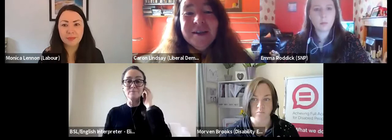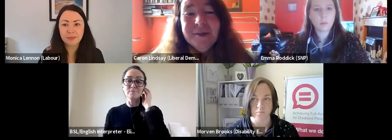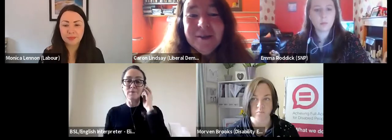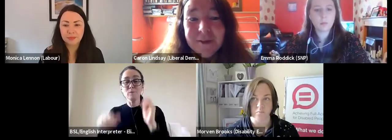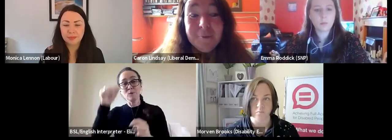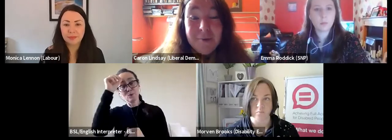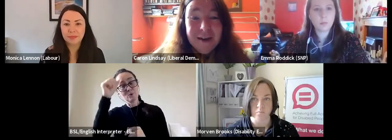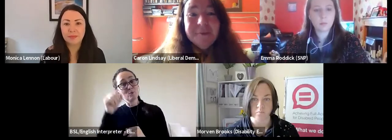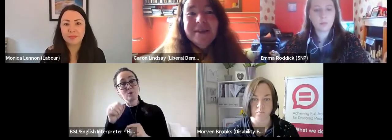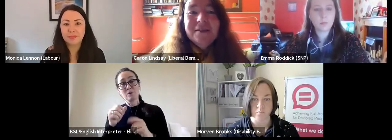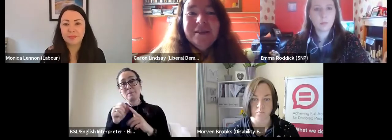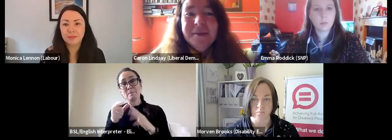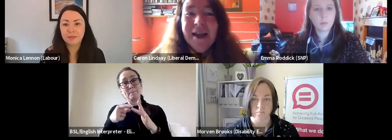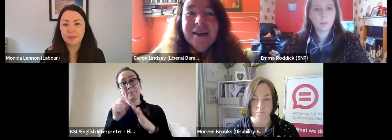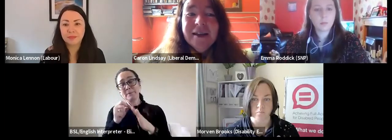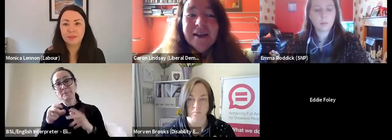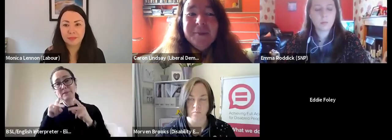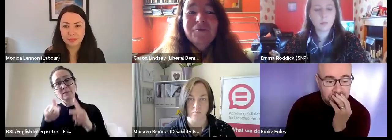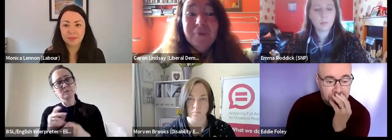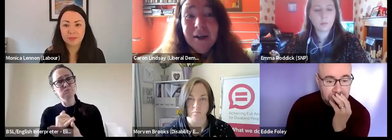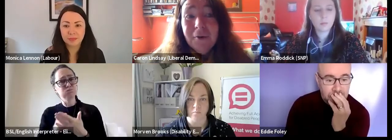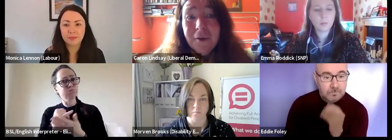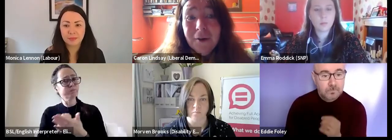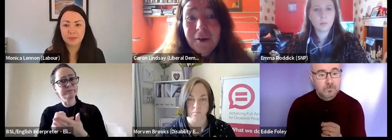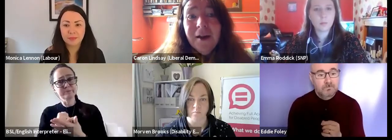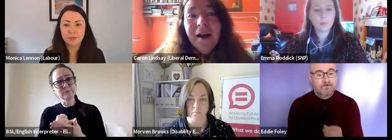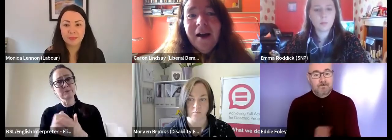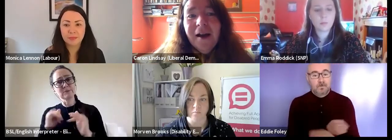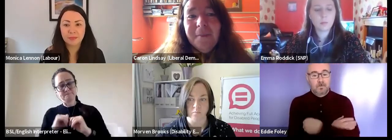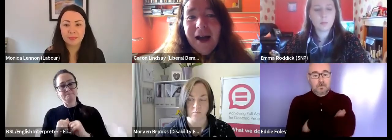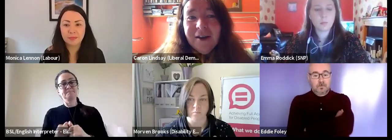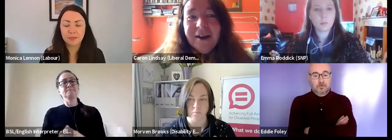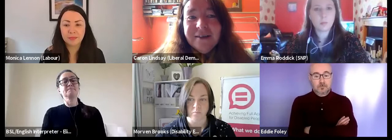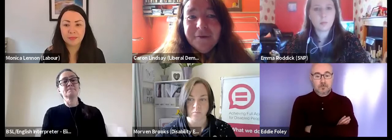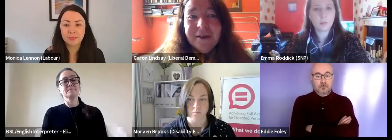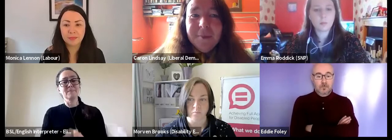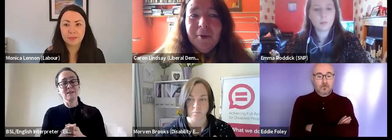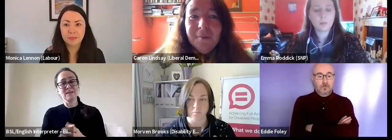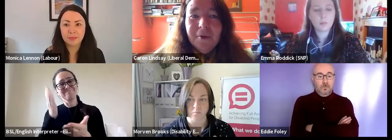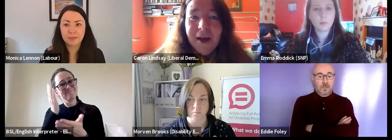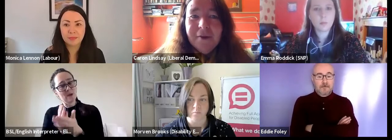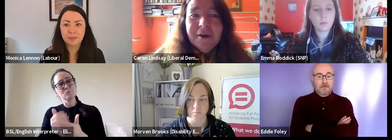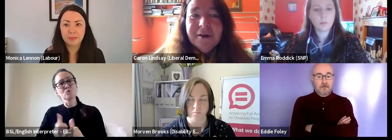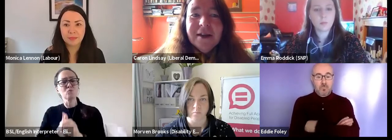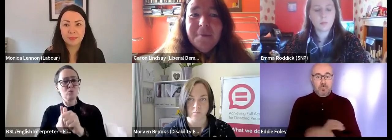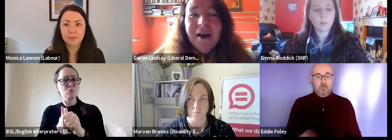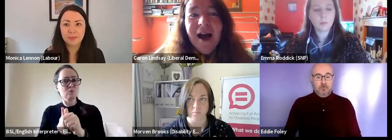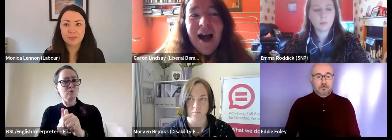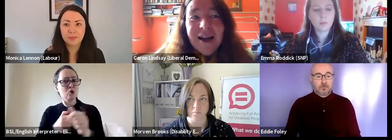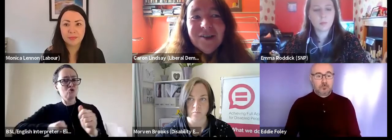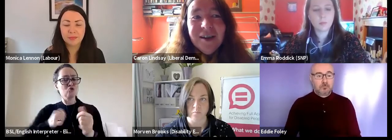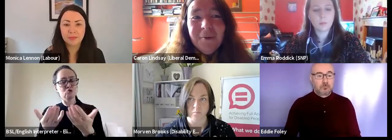flawed Westminster system again has been really awful. I definitely support more powers,